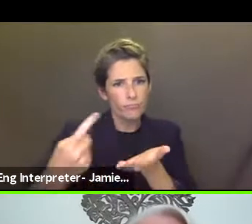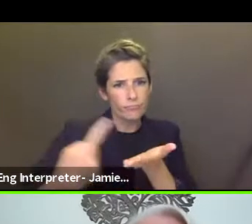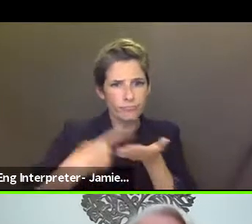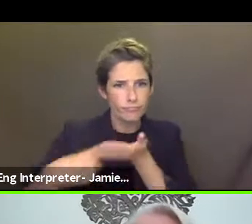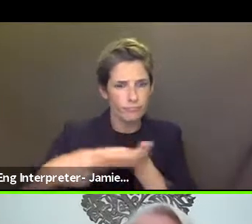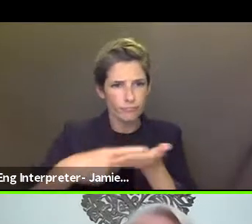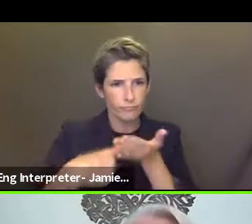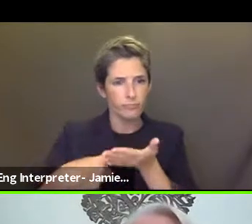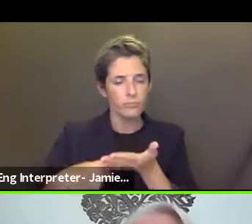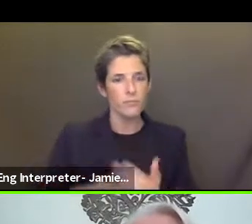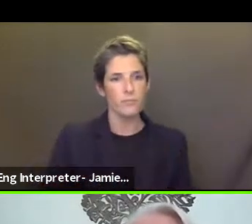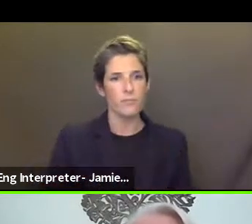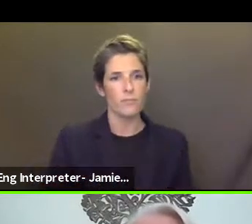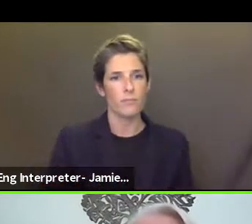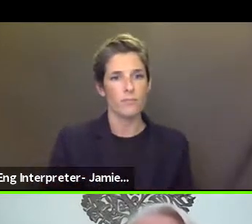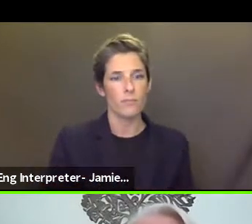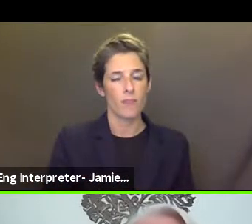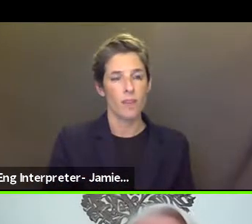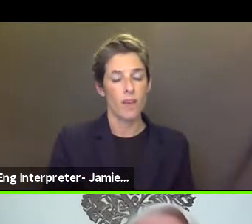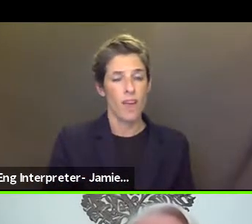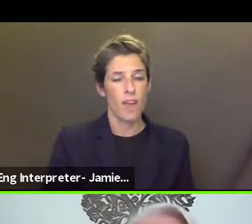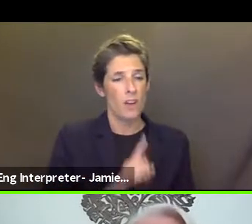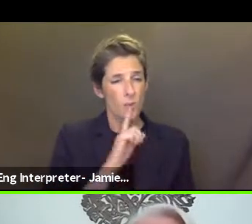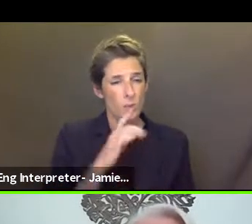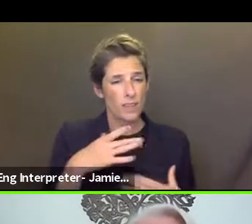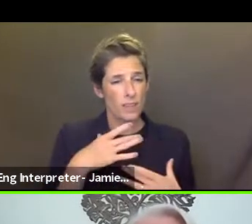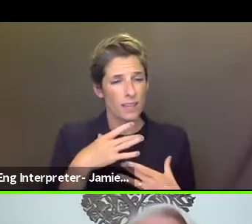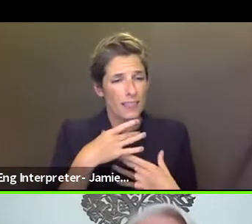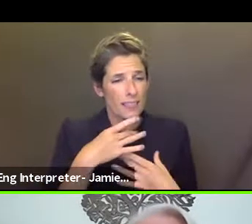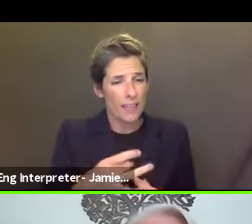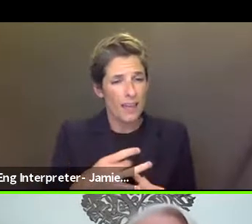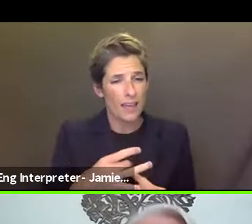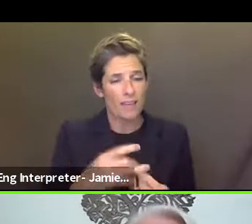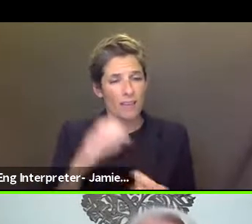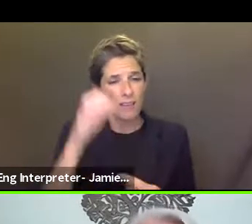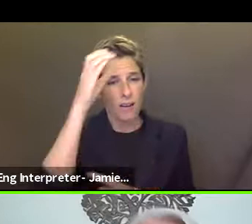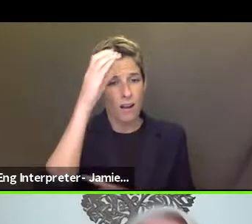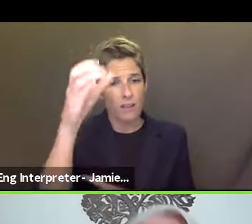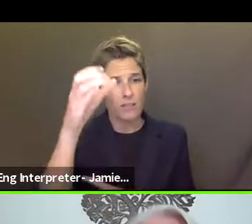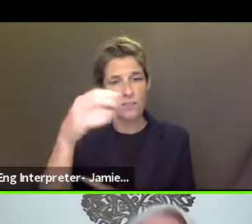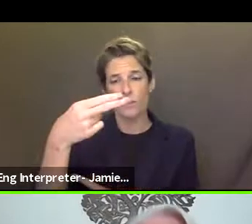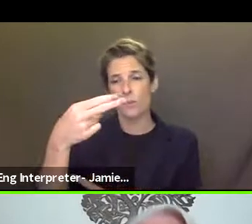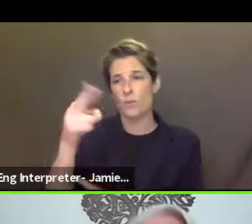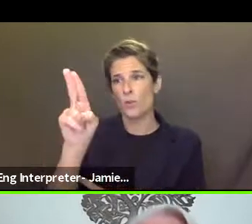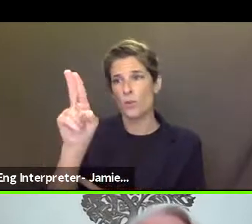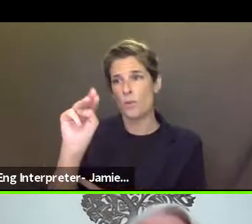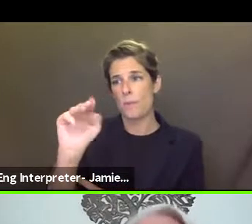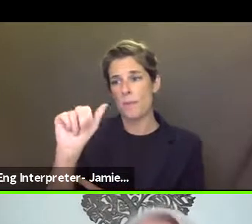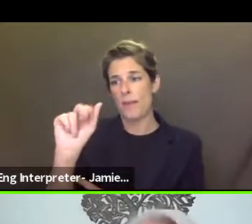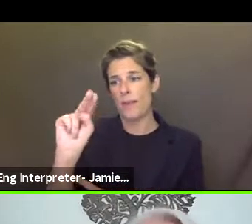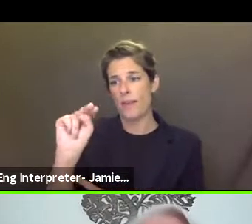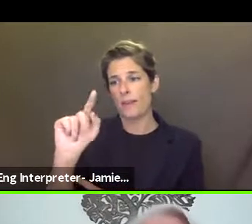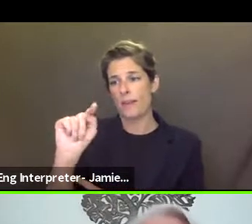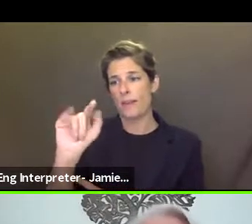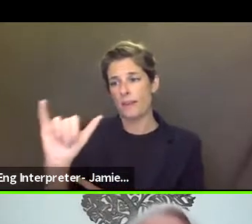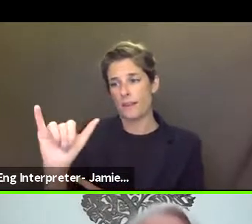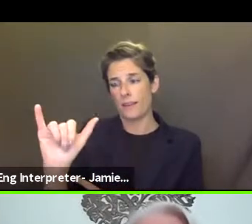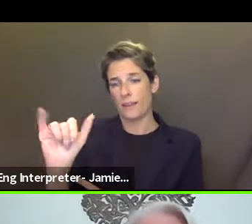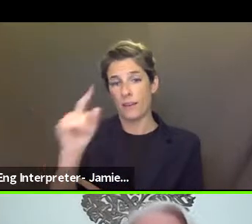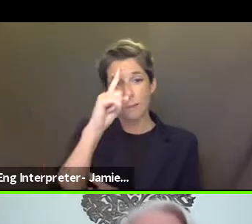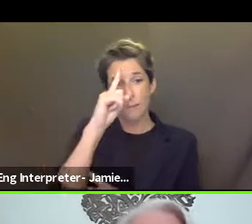the idea of the human. And the human is a way to yoke